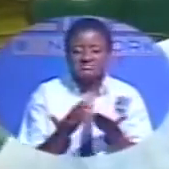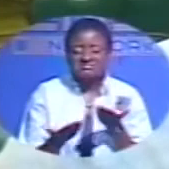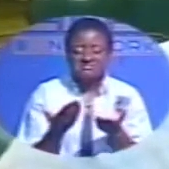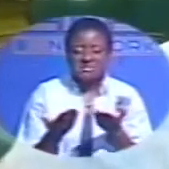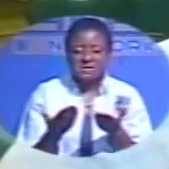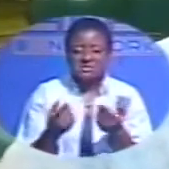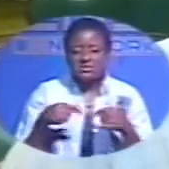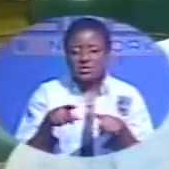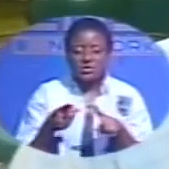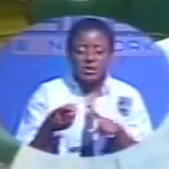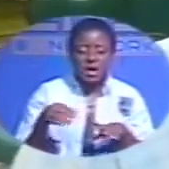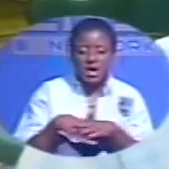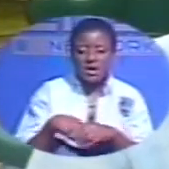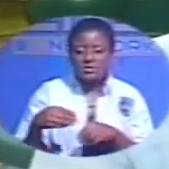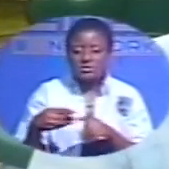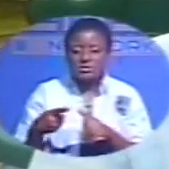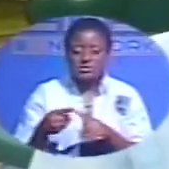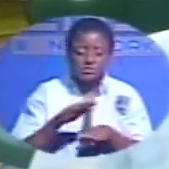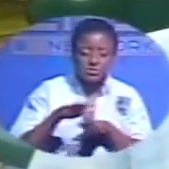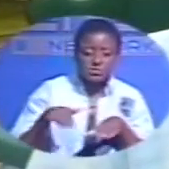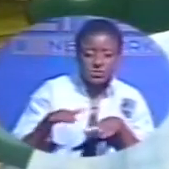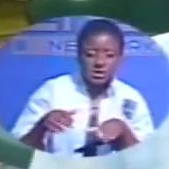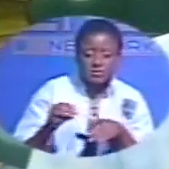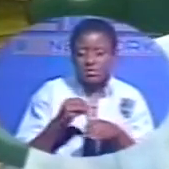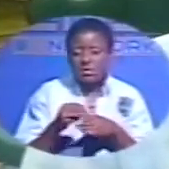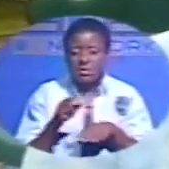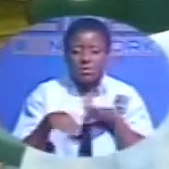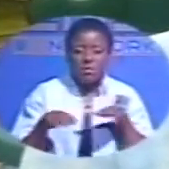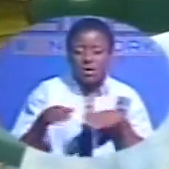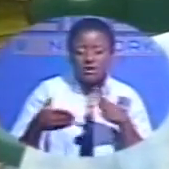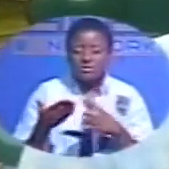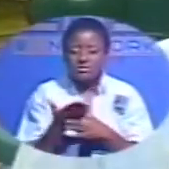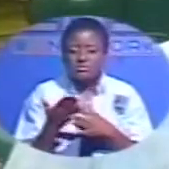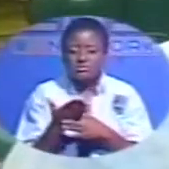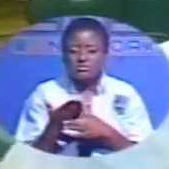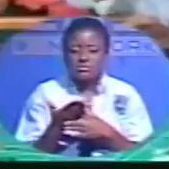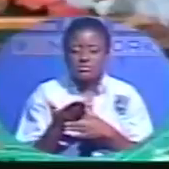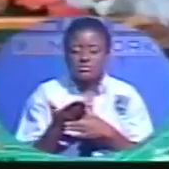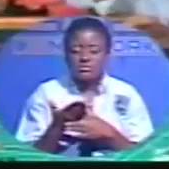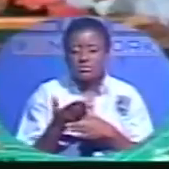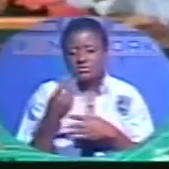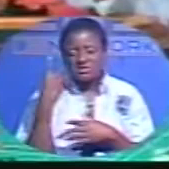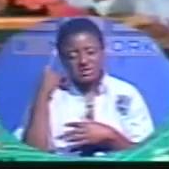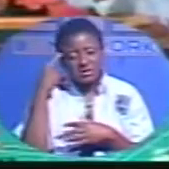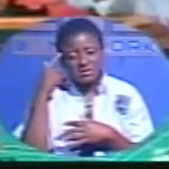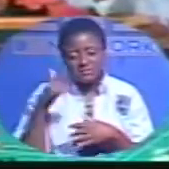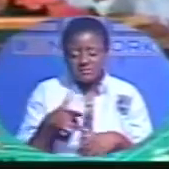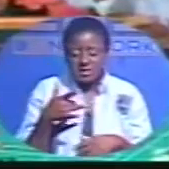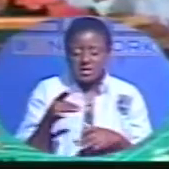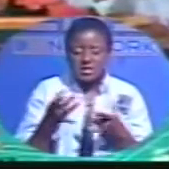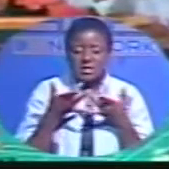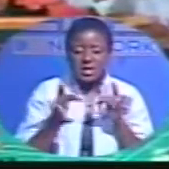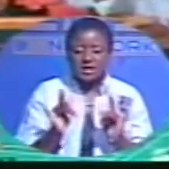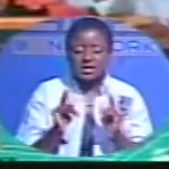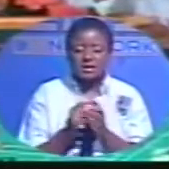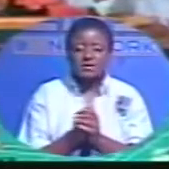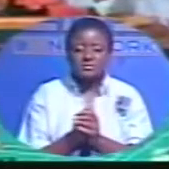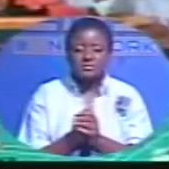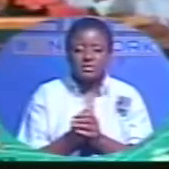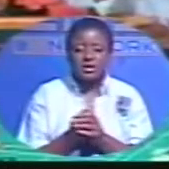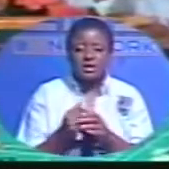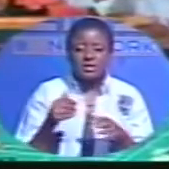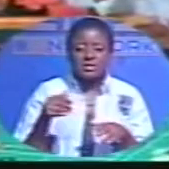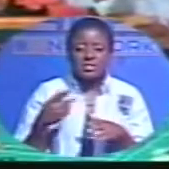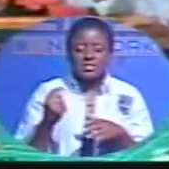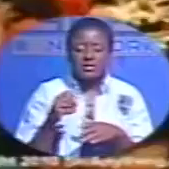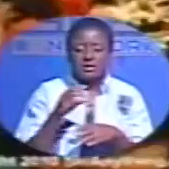rainy day, you're walking through the casino and you think you're feeling lucky. The Paradise Island Casino features 100 table games,